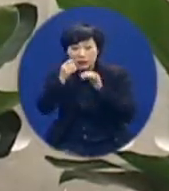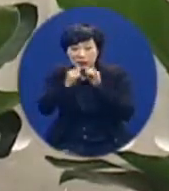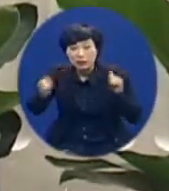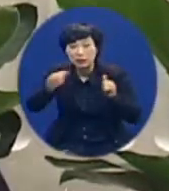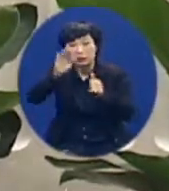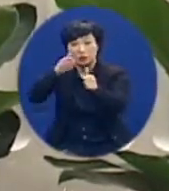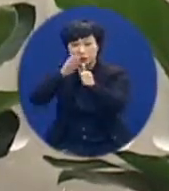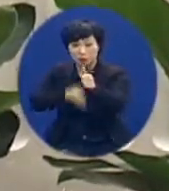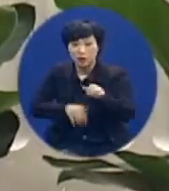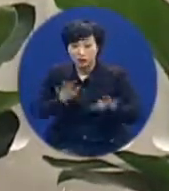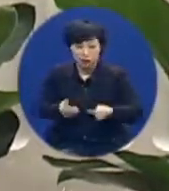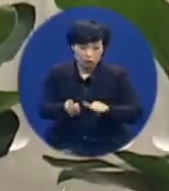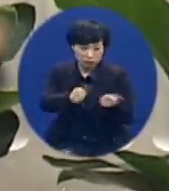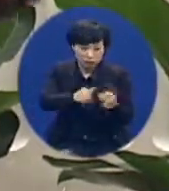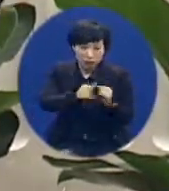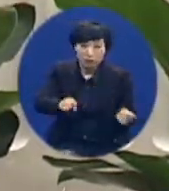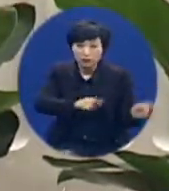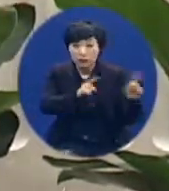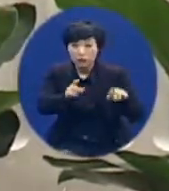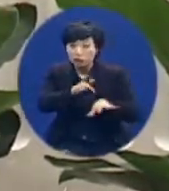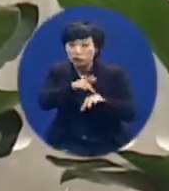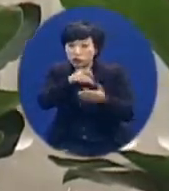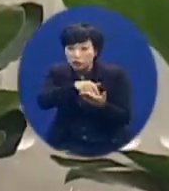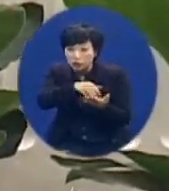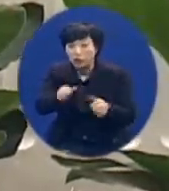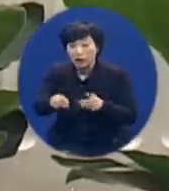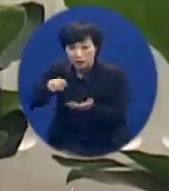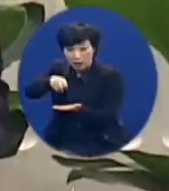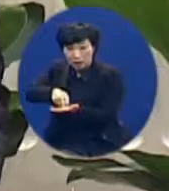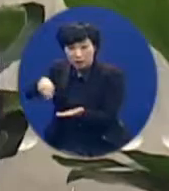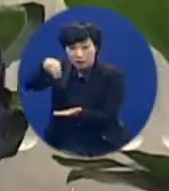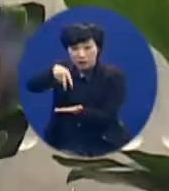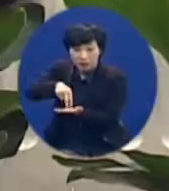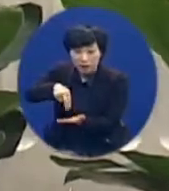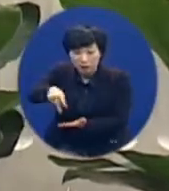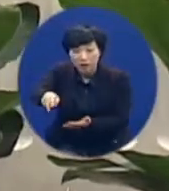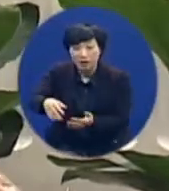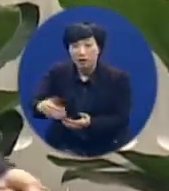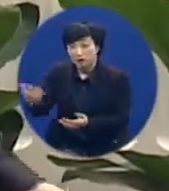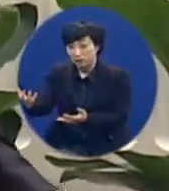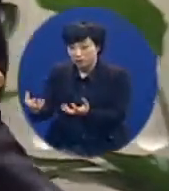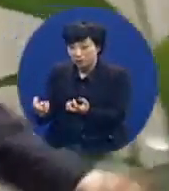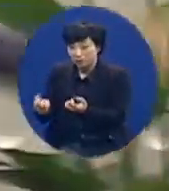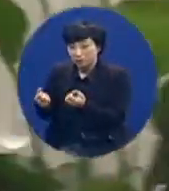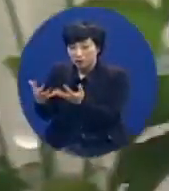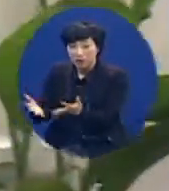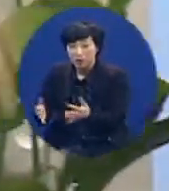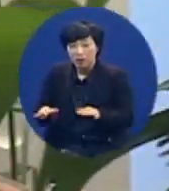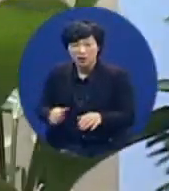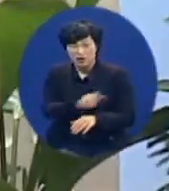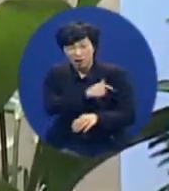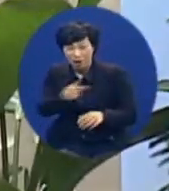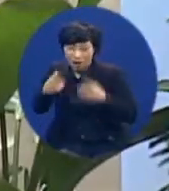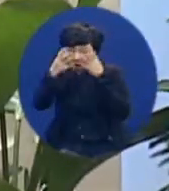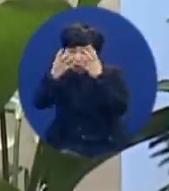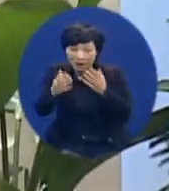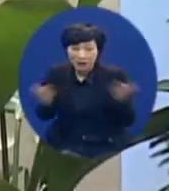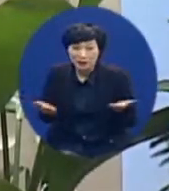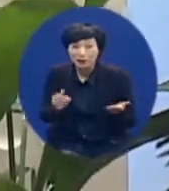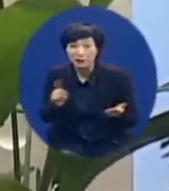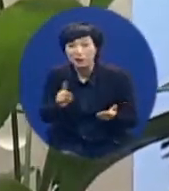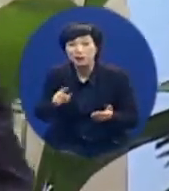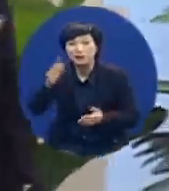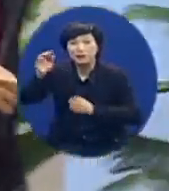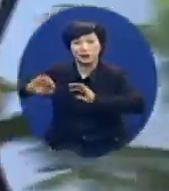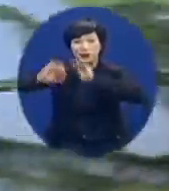witness in Jerusalem and in all Judea and Samaria and to the end of the earth. The power of heaven